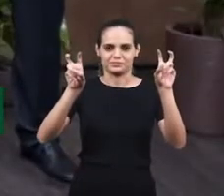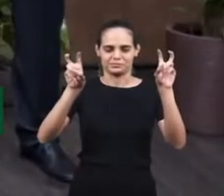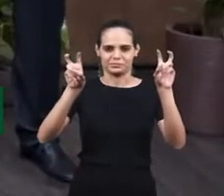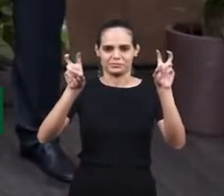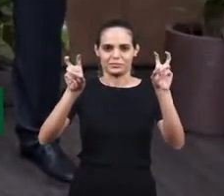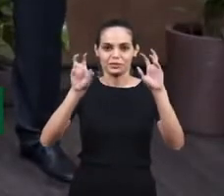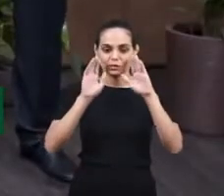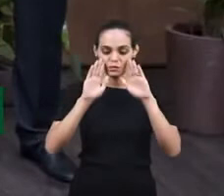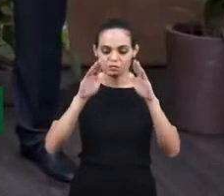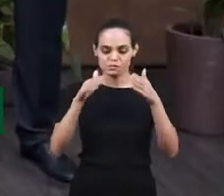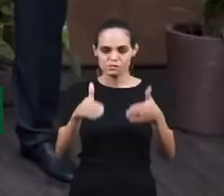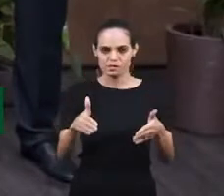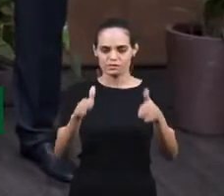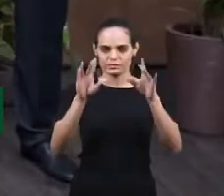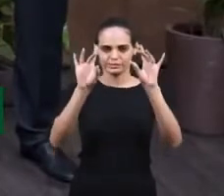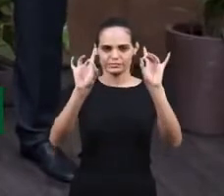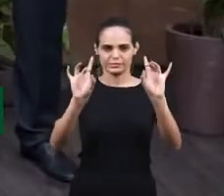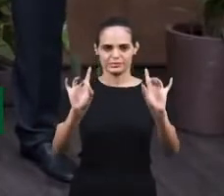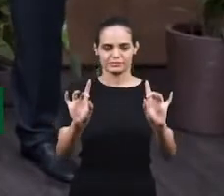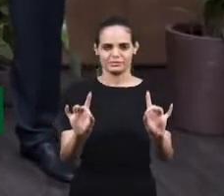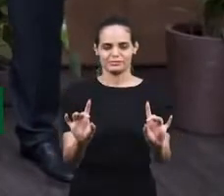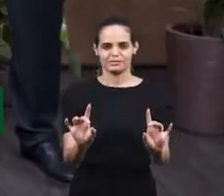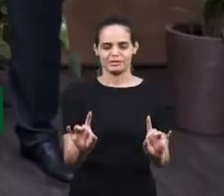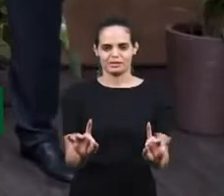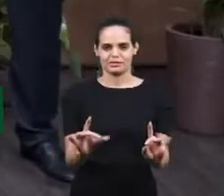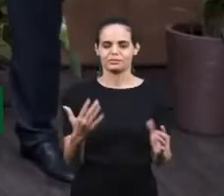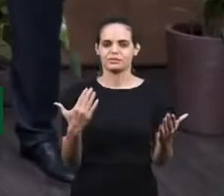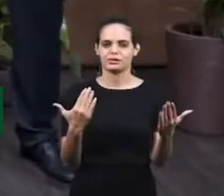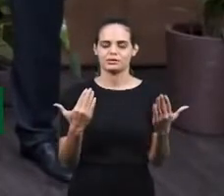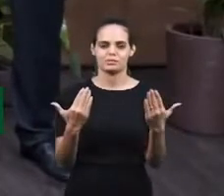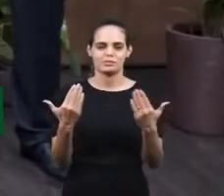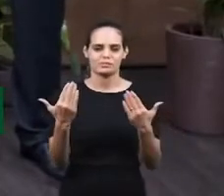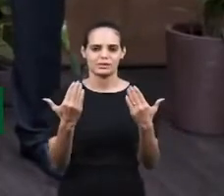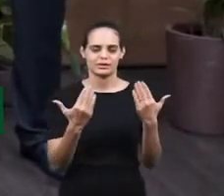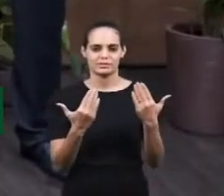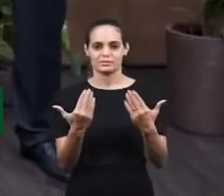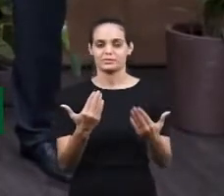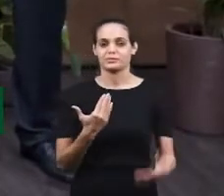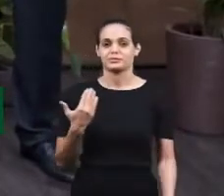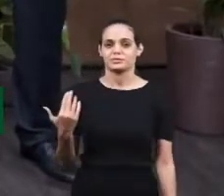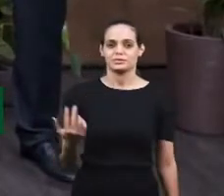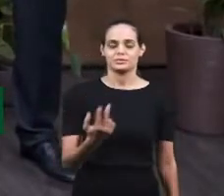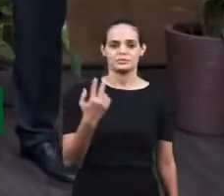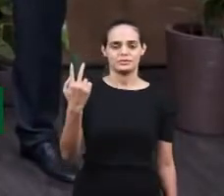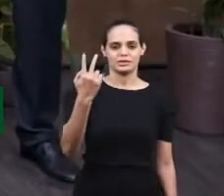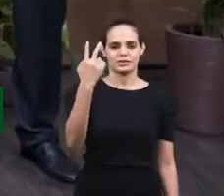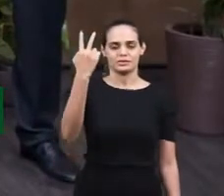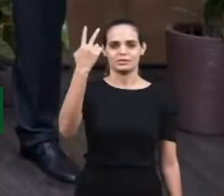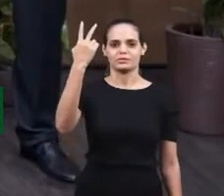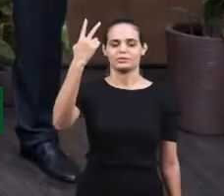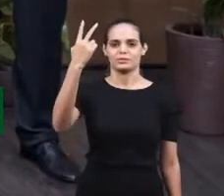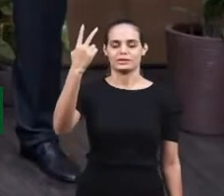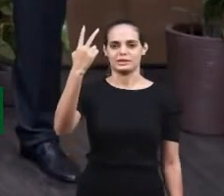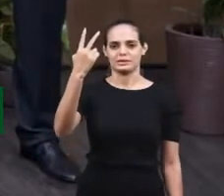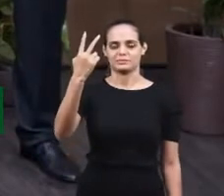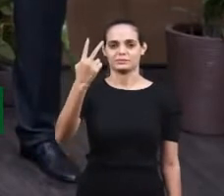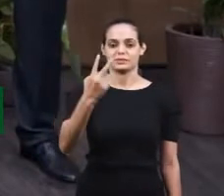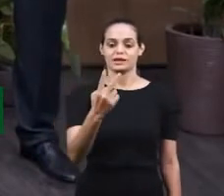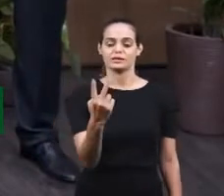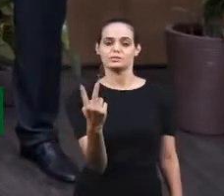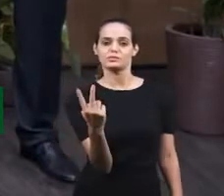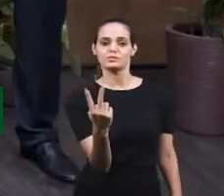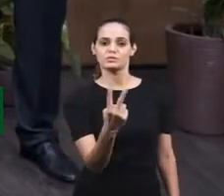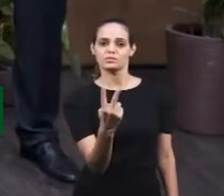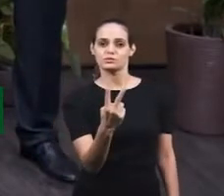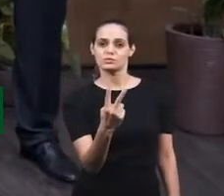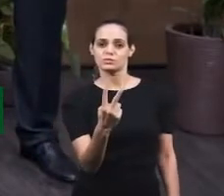subject, with a special focus in the comparison of the values of the two